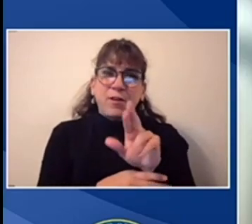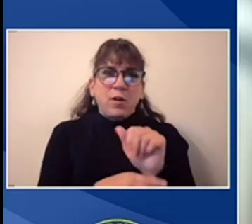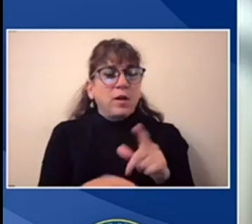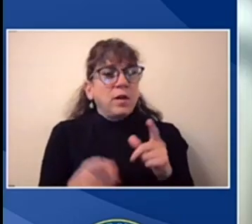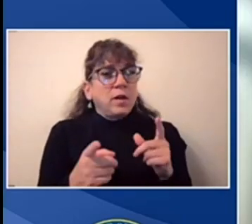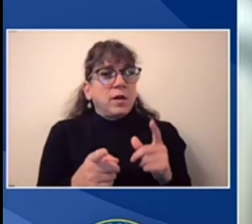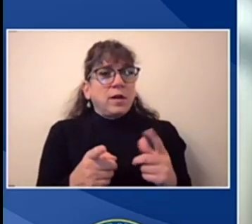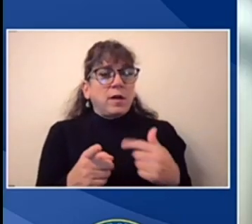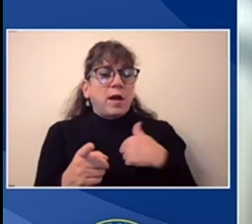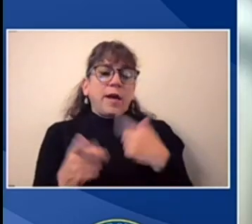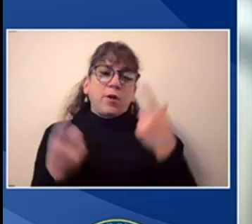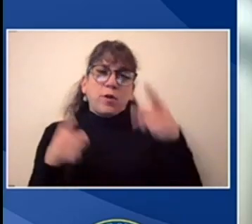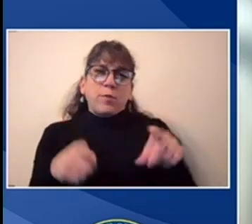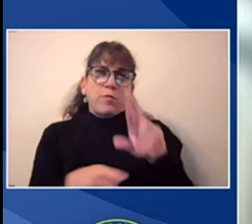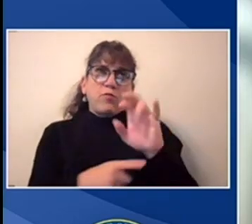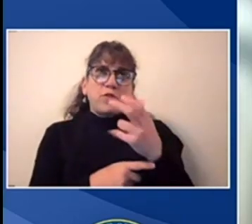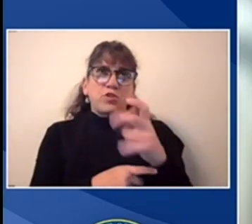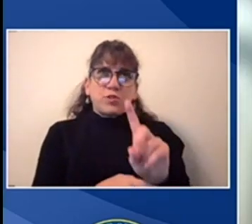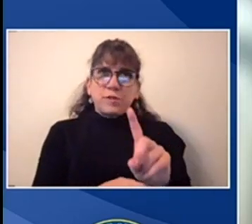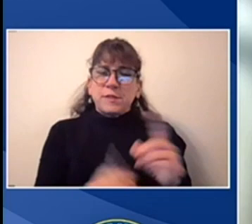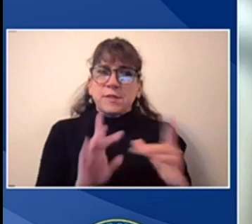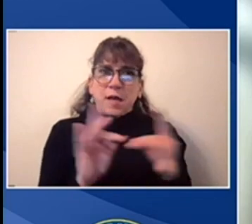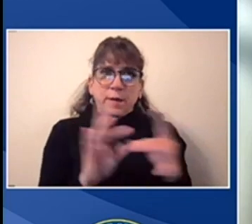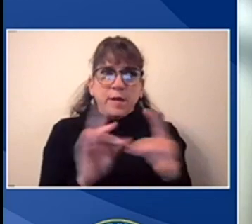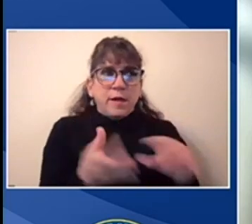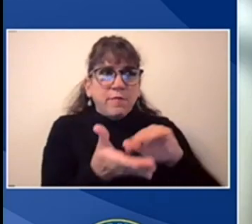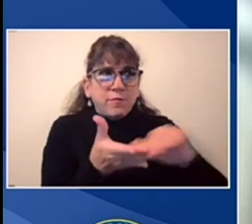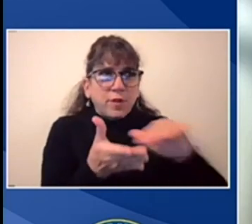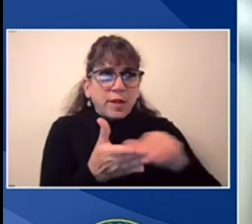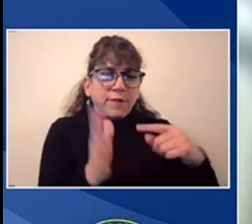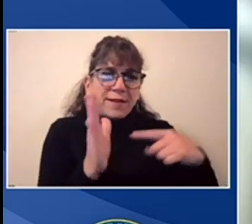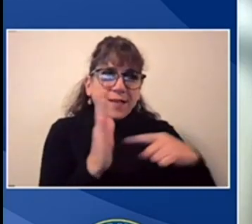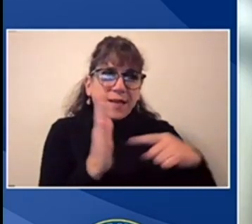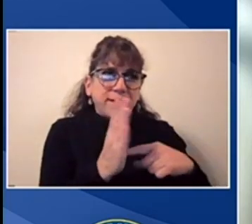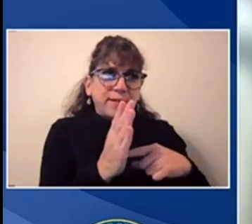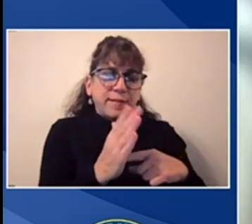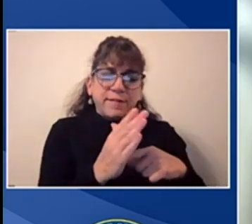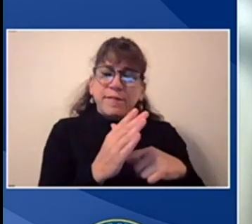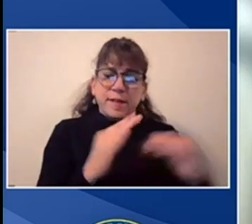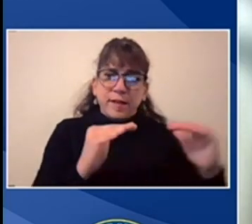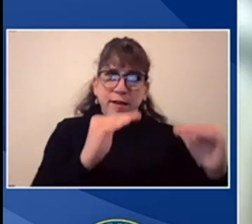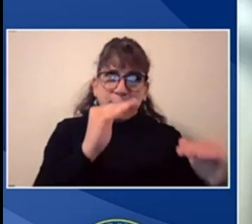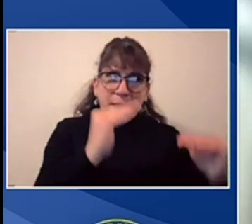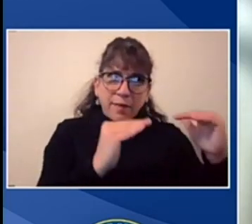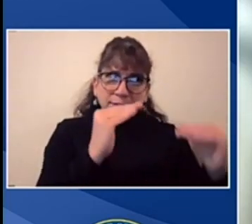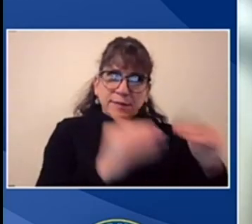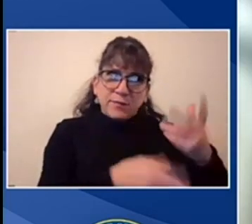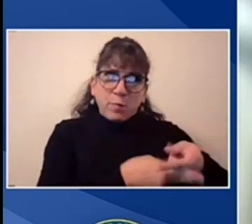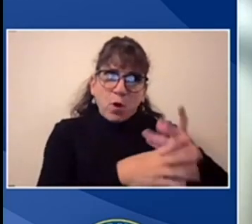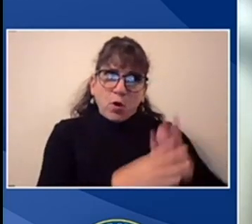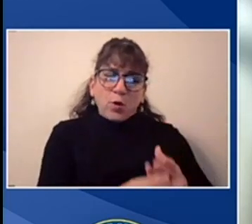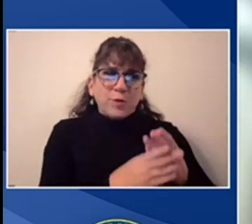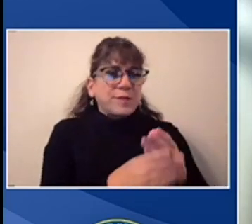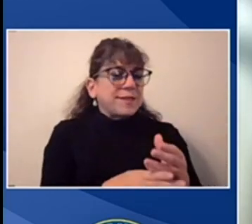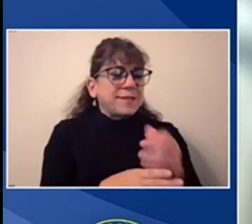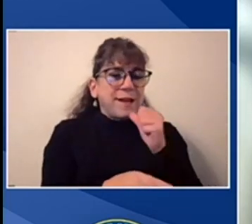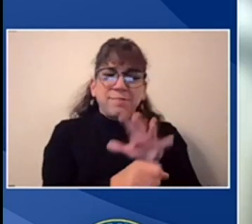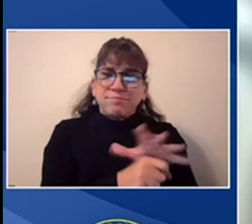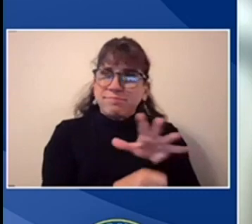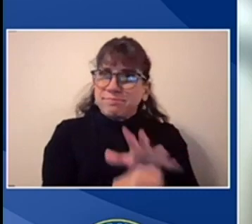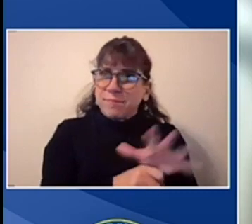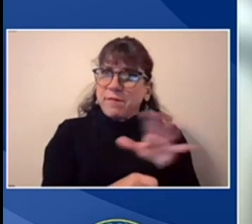the point. I do think that forgiving debt only up to the original balance for borrowers who've spent years in repayment is insufficient to address